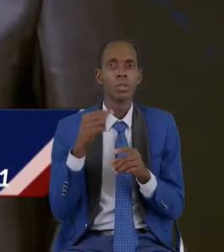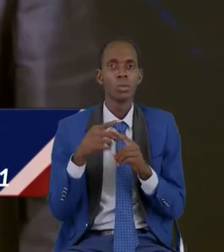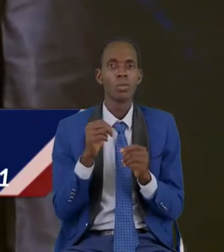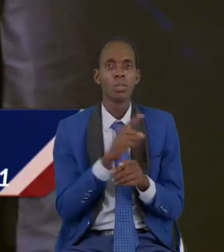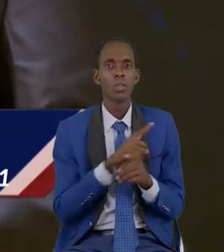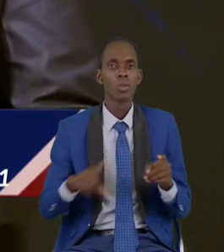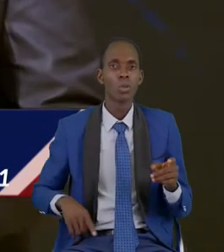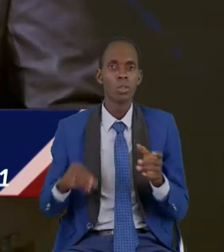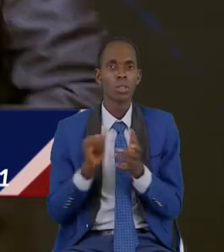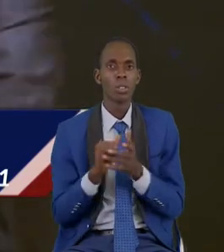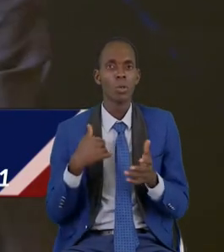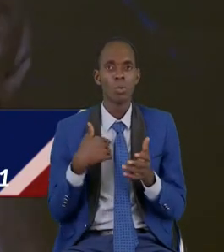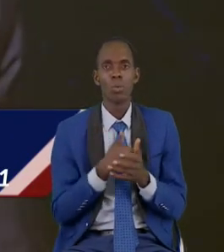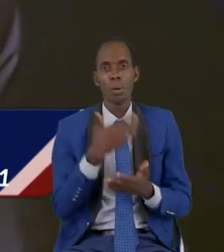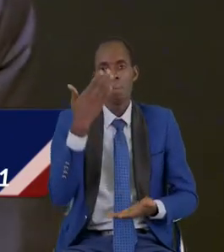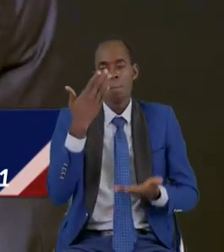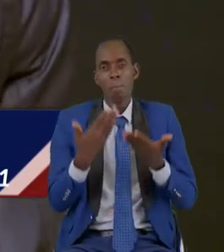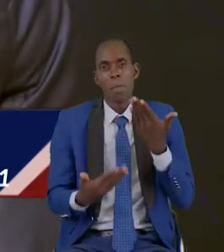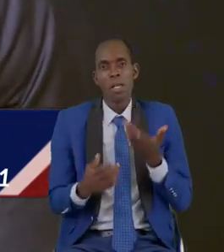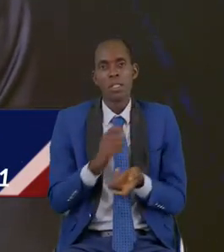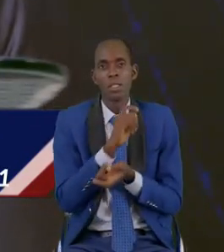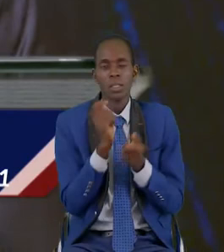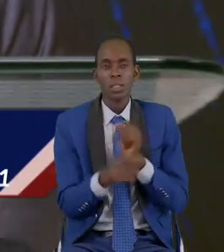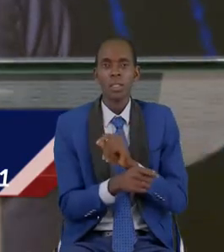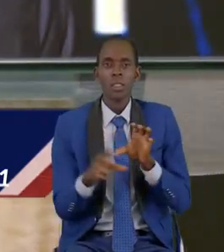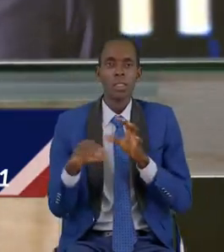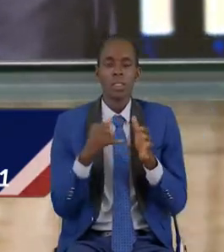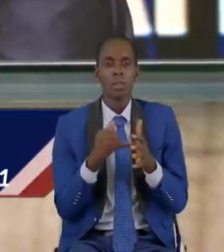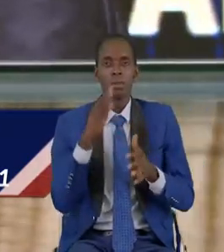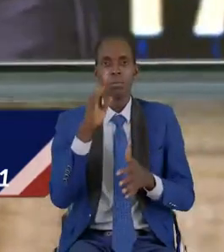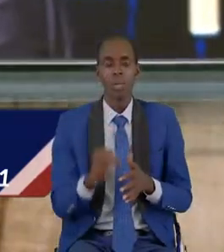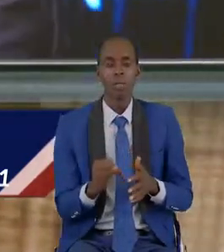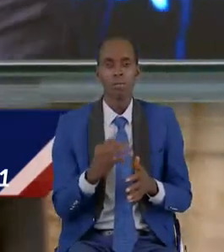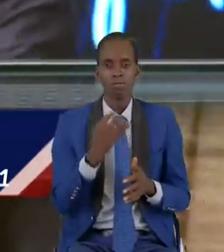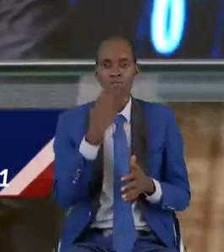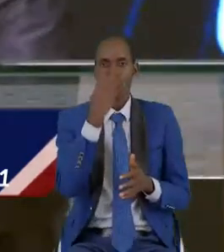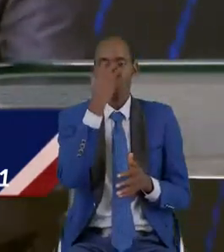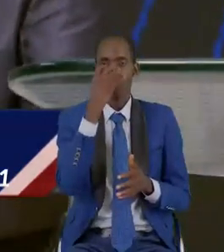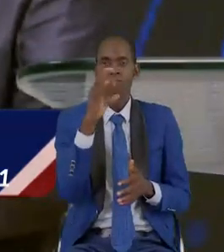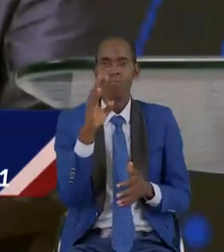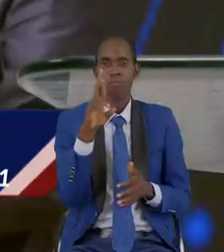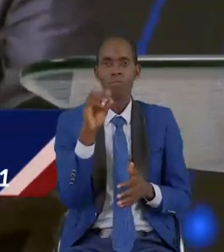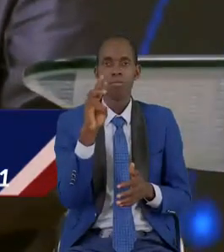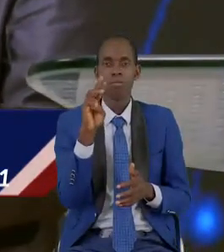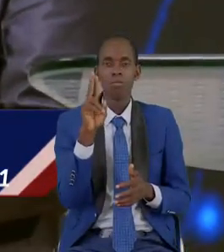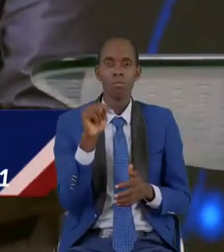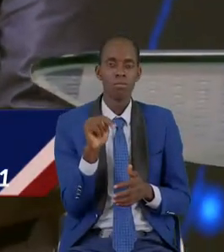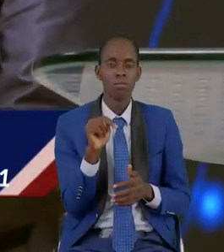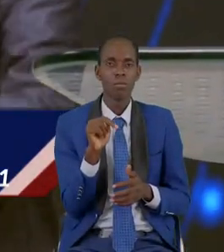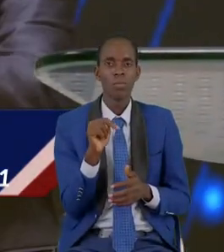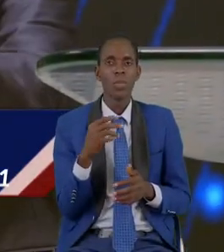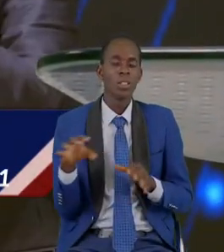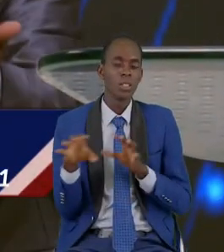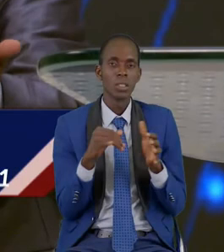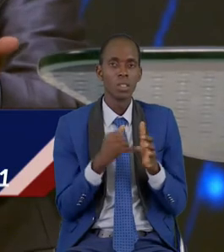might change. They did it by frowning, we said no. Then they turned. They did it by smiling,